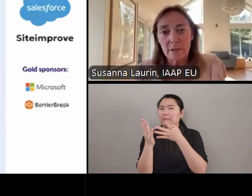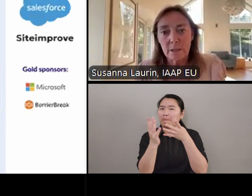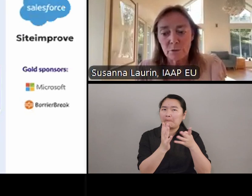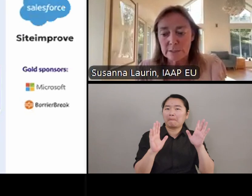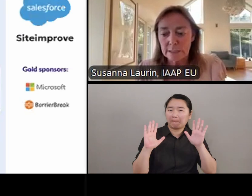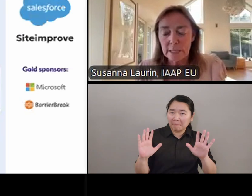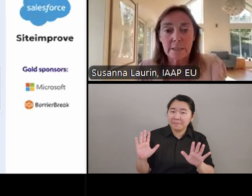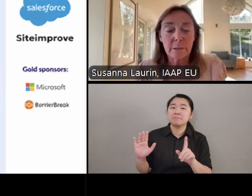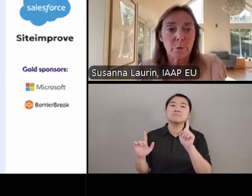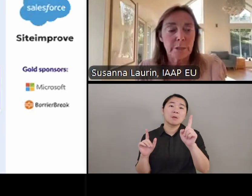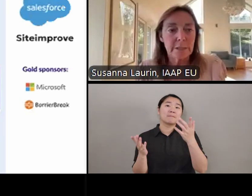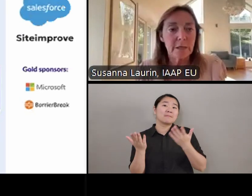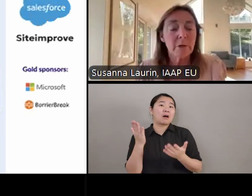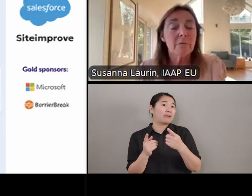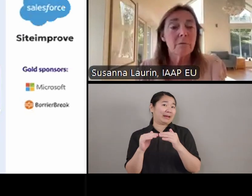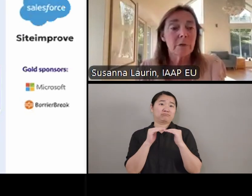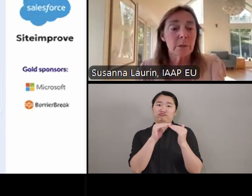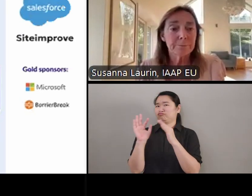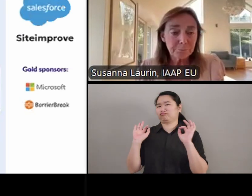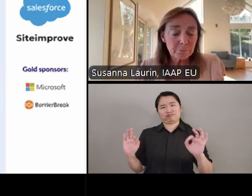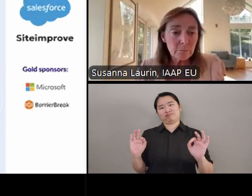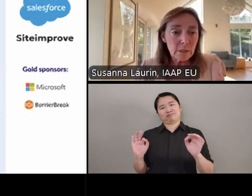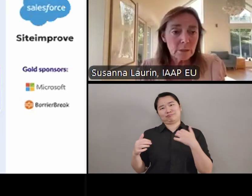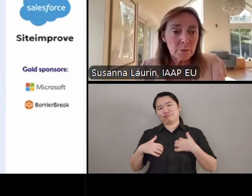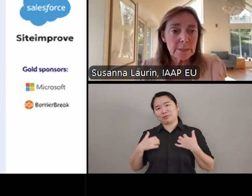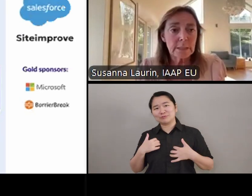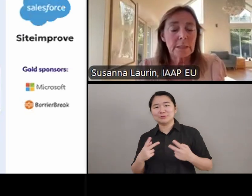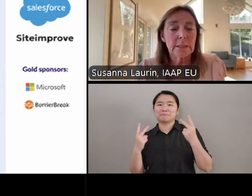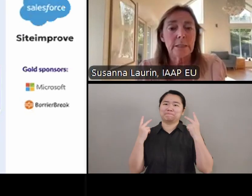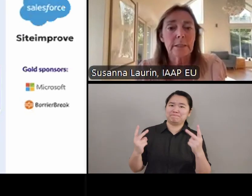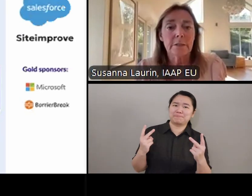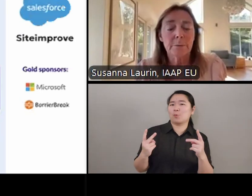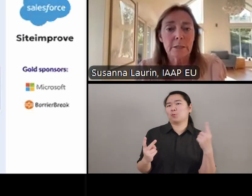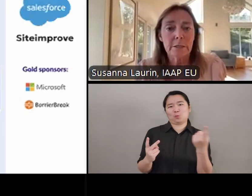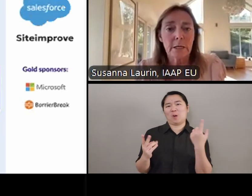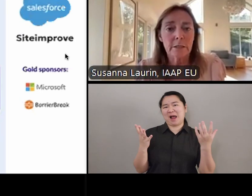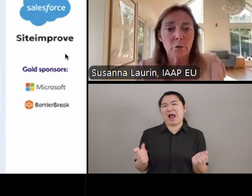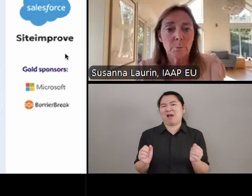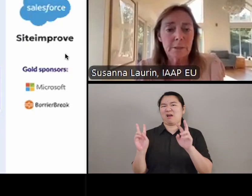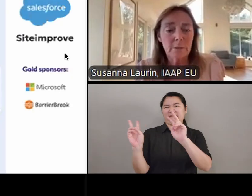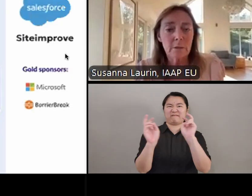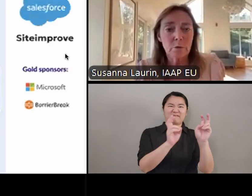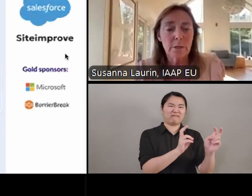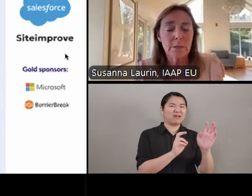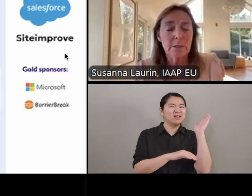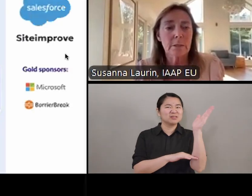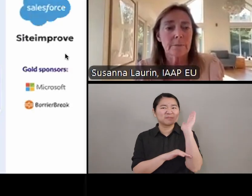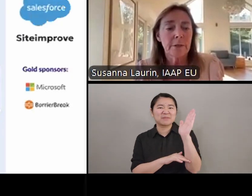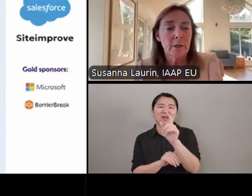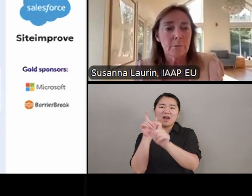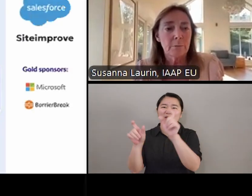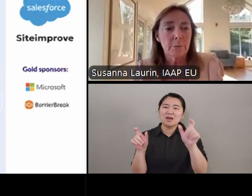equally interesting and important. And we have very interesting speakers and topics during